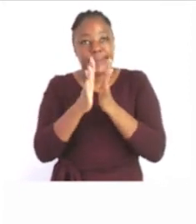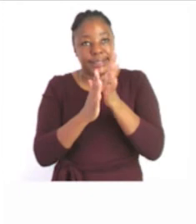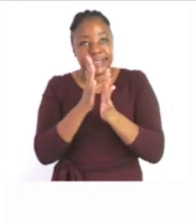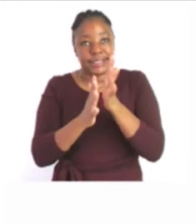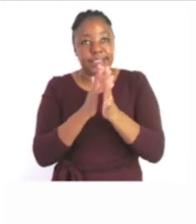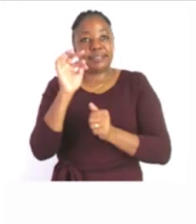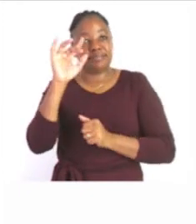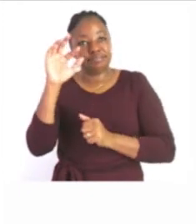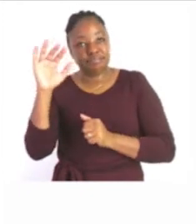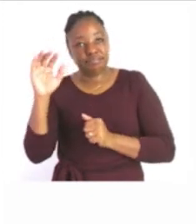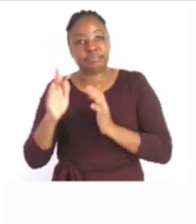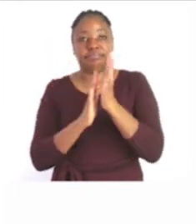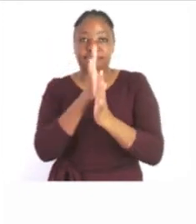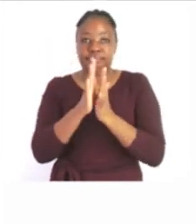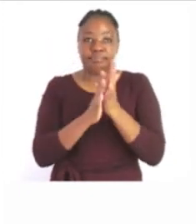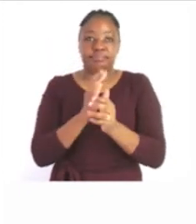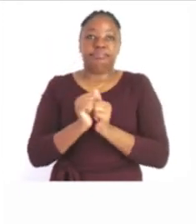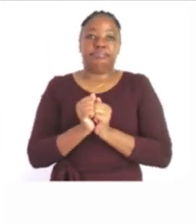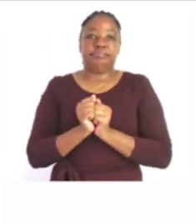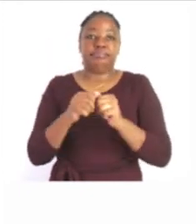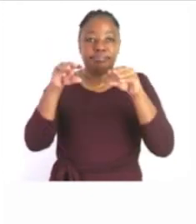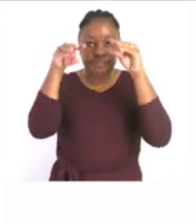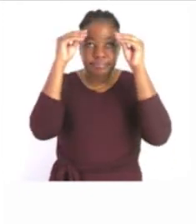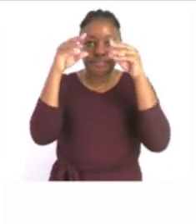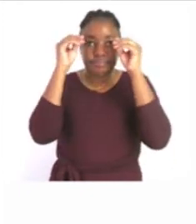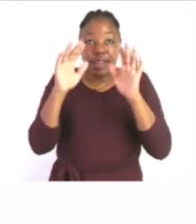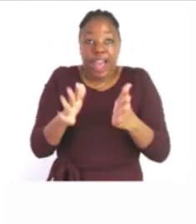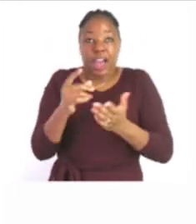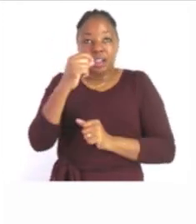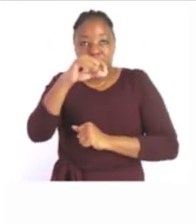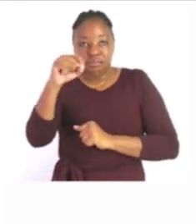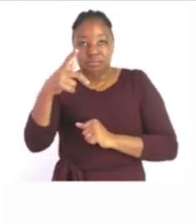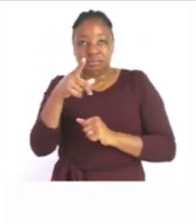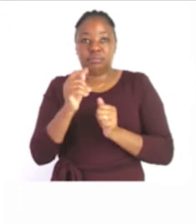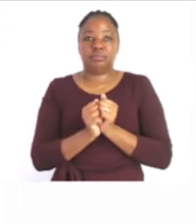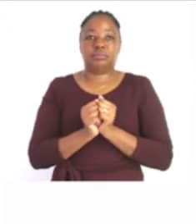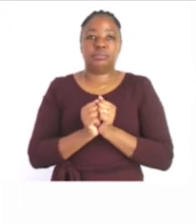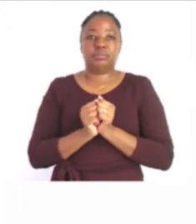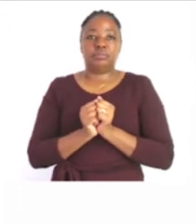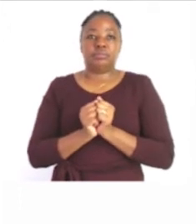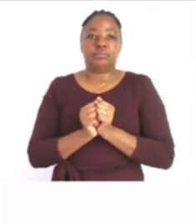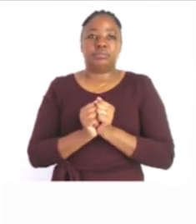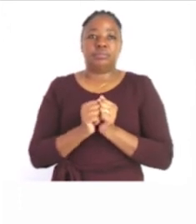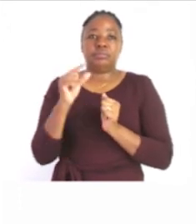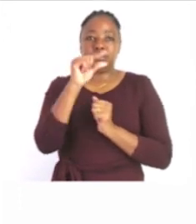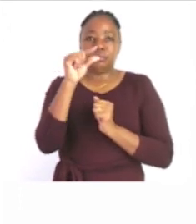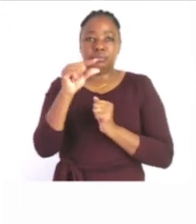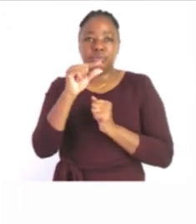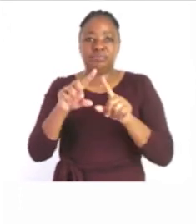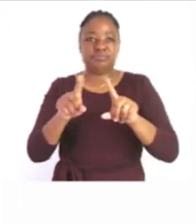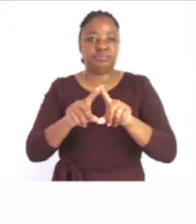how we learn how to read. And don't worry if you don't understand the sound. There's more than one for